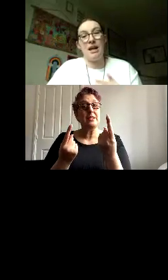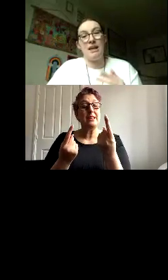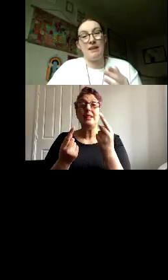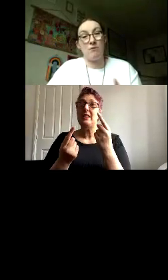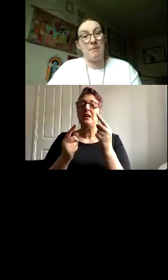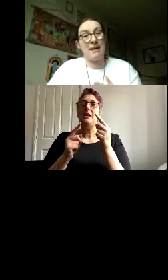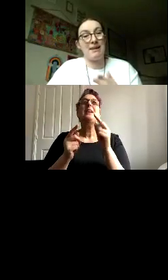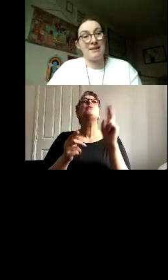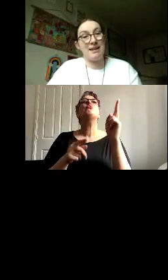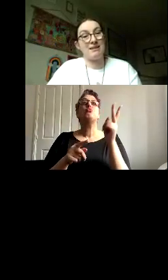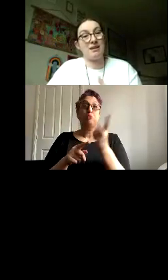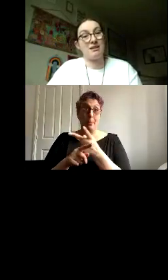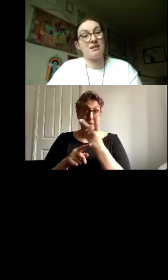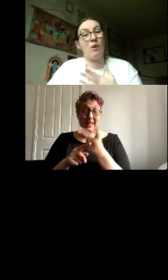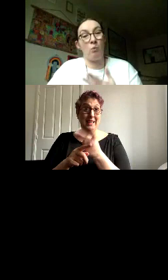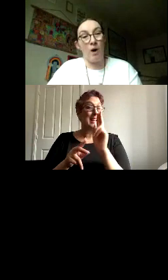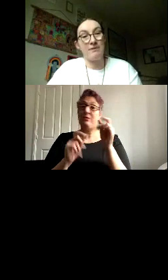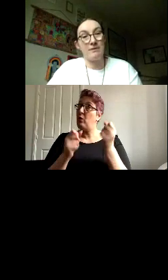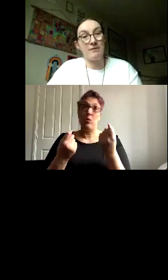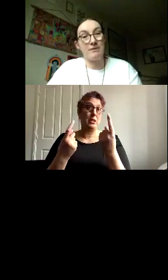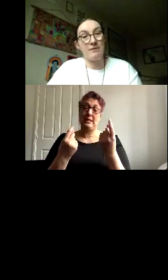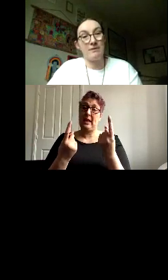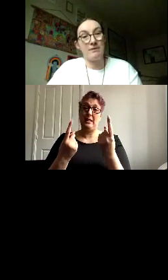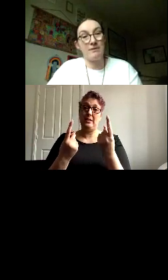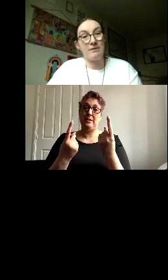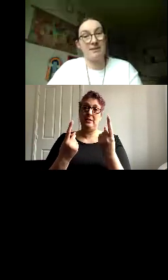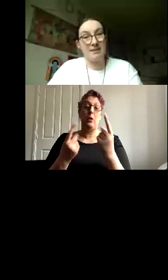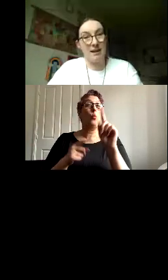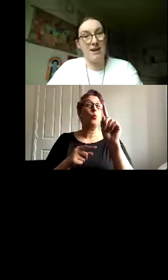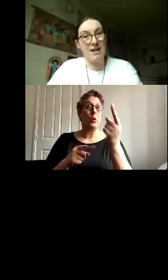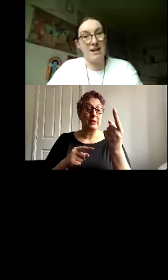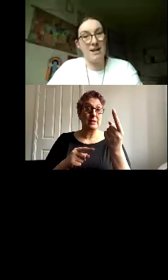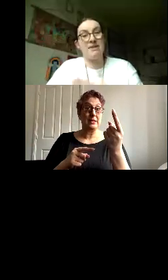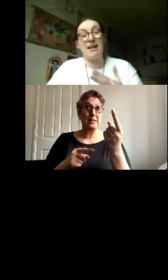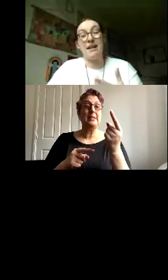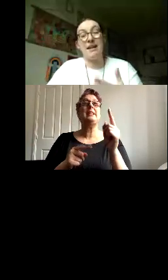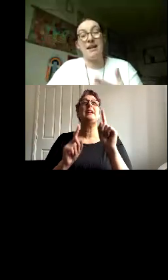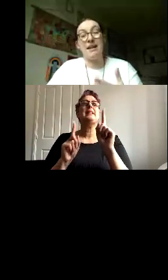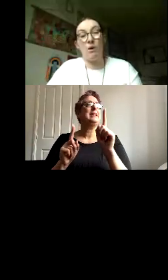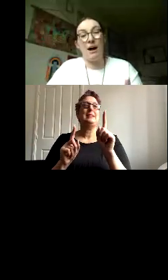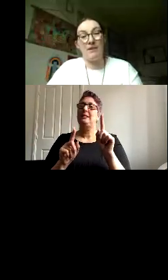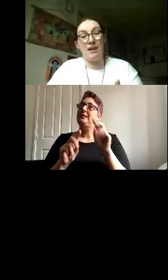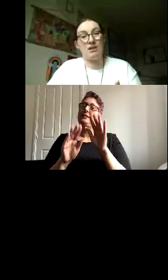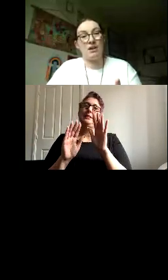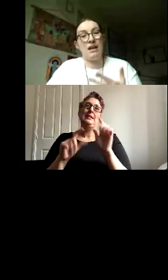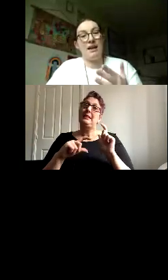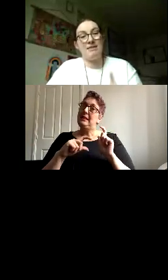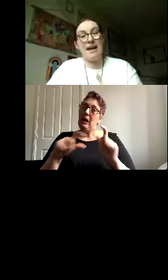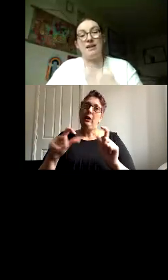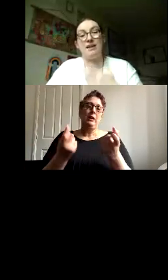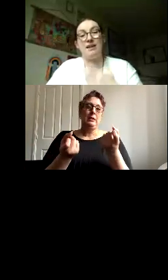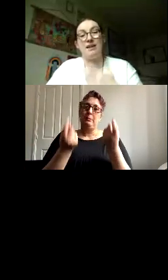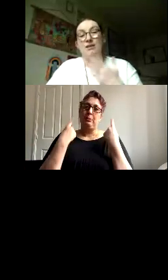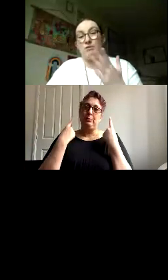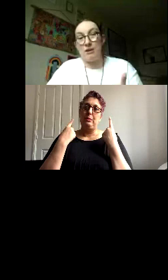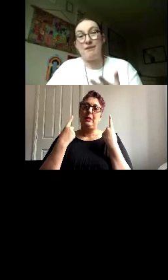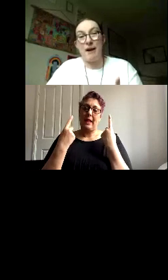understood, repeat the sentence once if necessary. Then if they still understood,